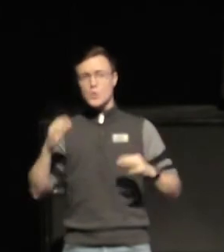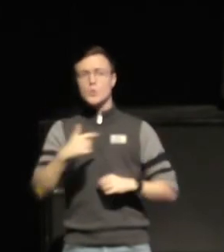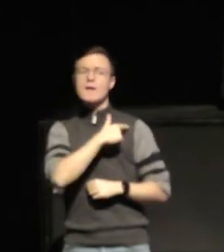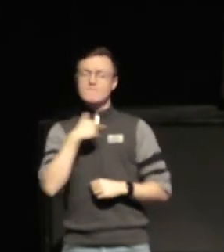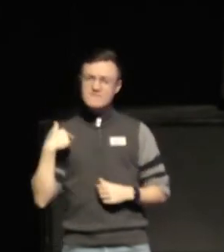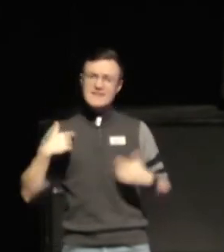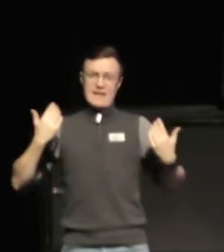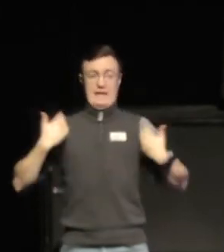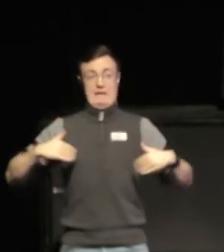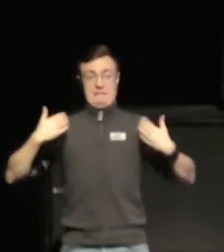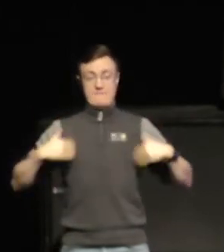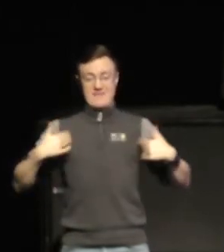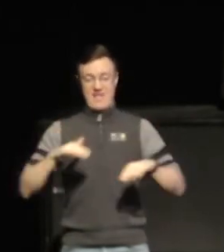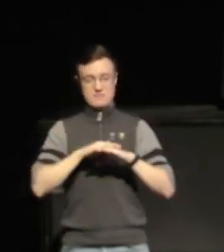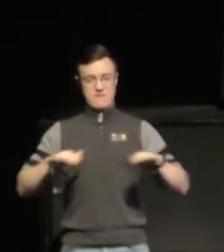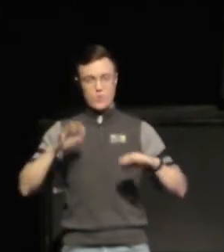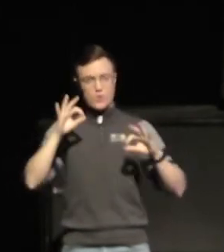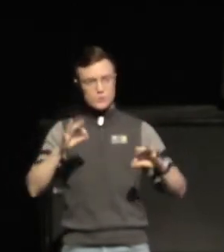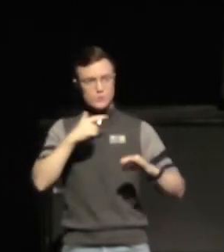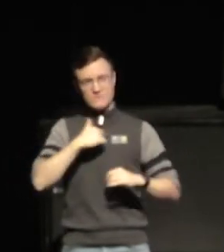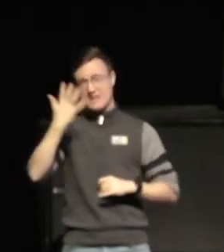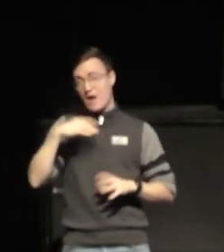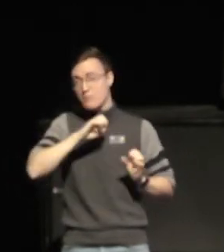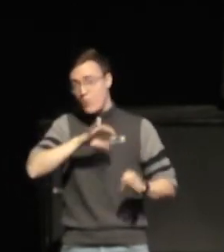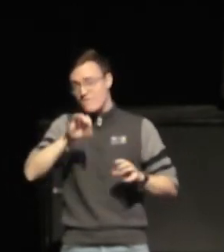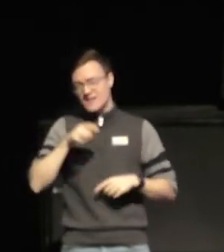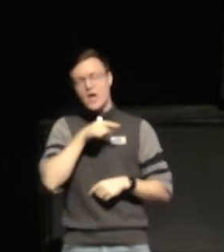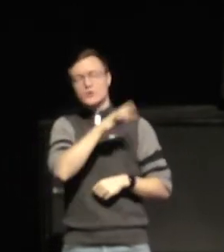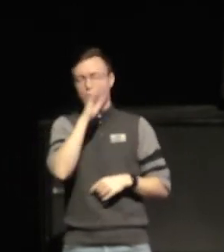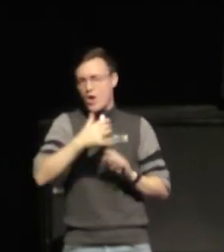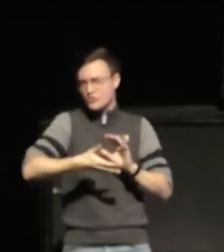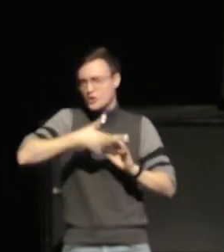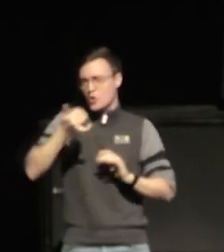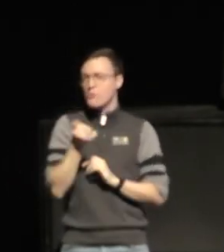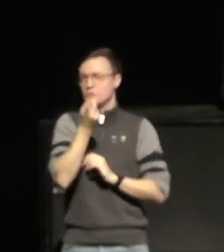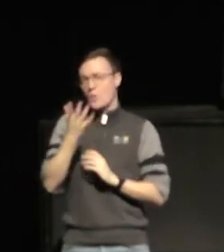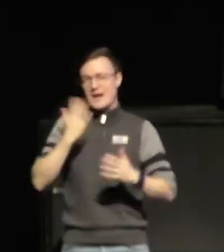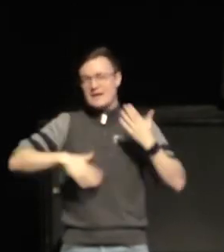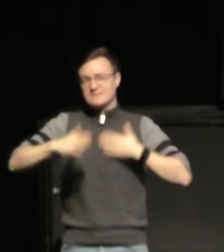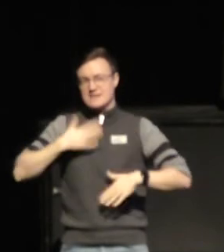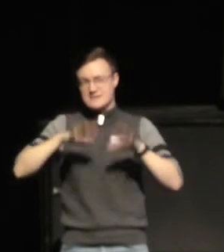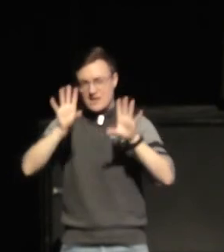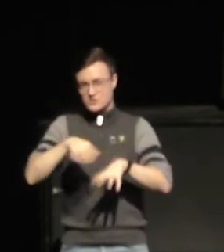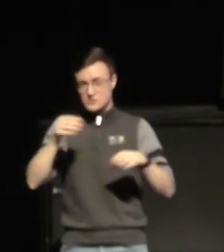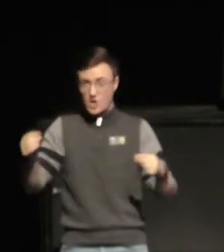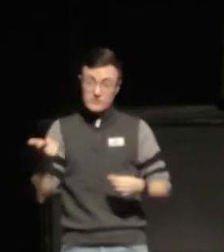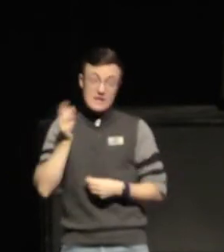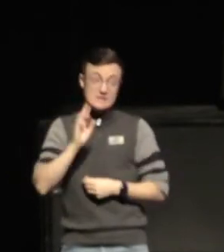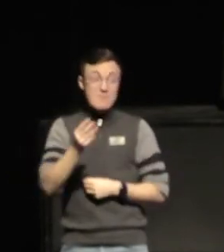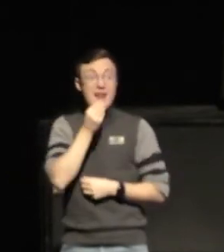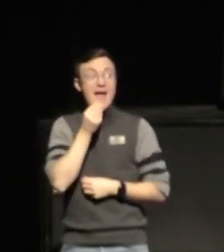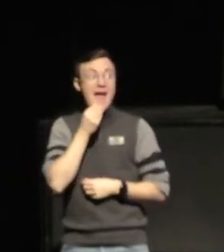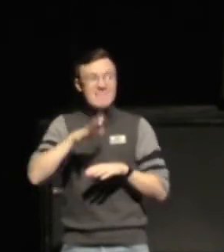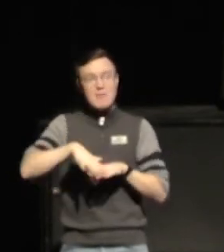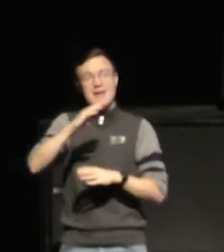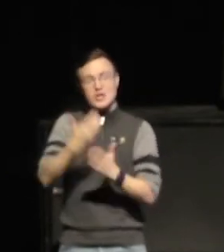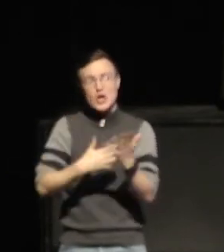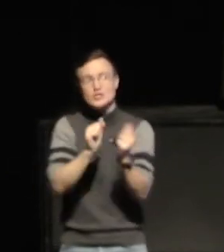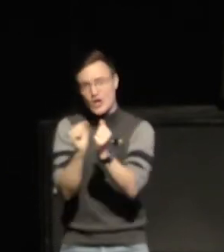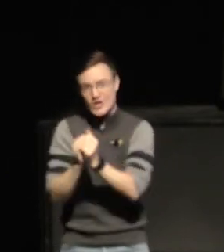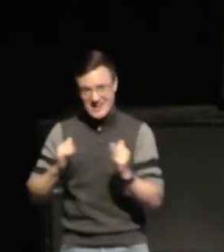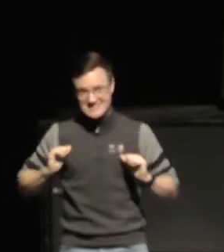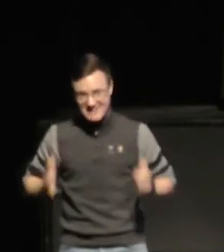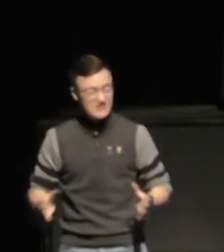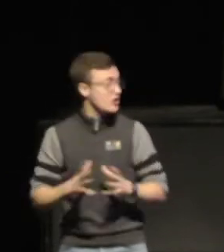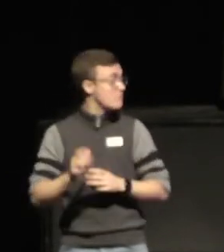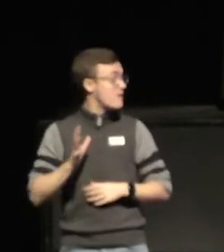individuals affect in this? And you already touched upon some interesting findings. Of course, eat more vegetables, Yeah.